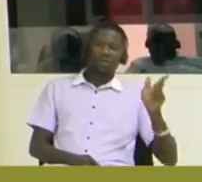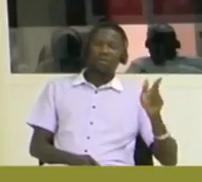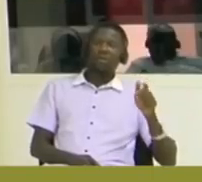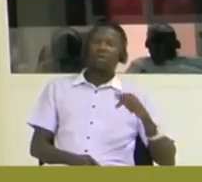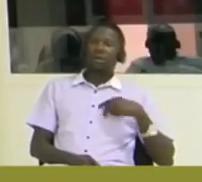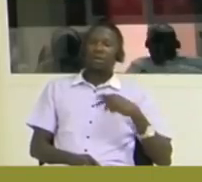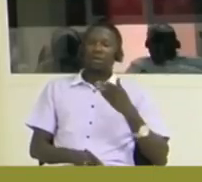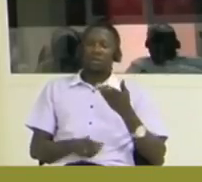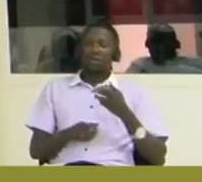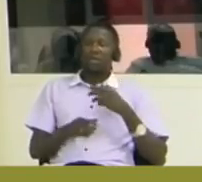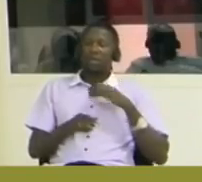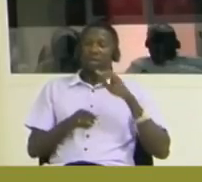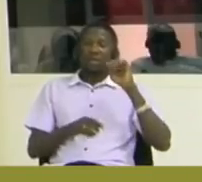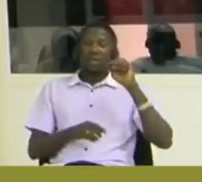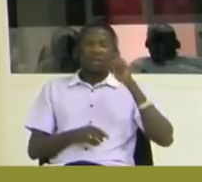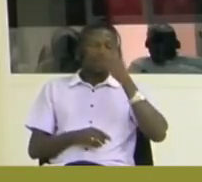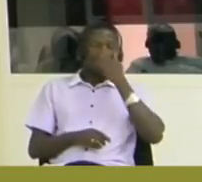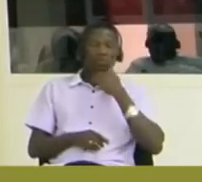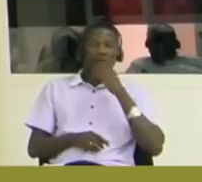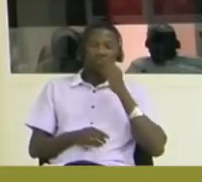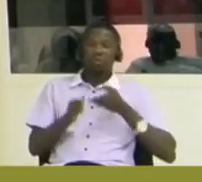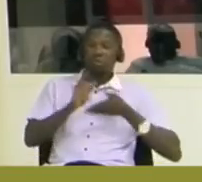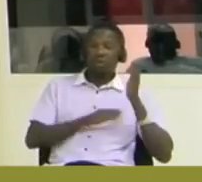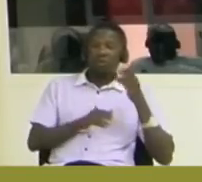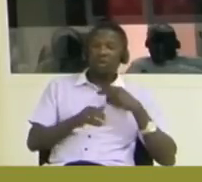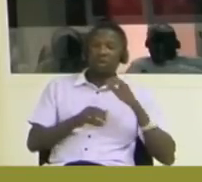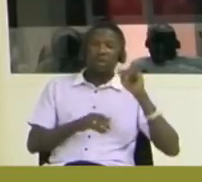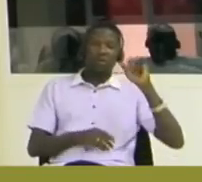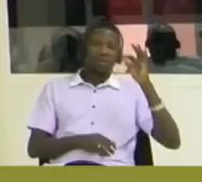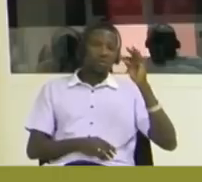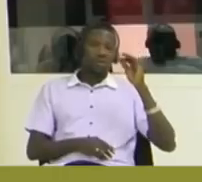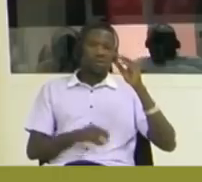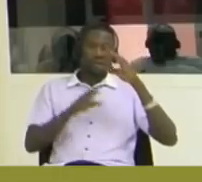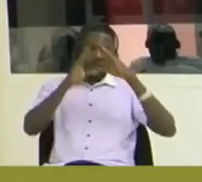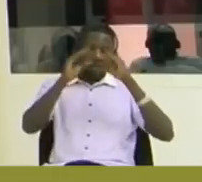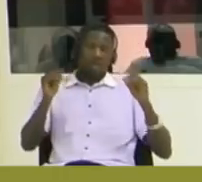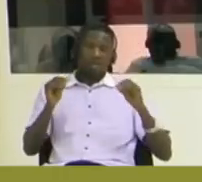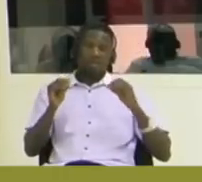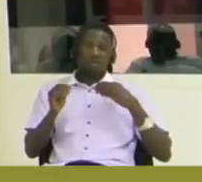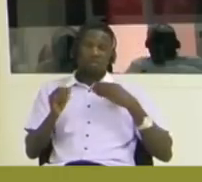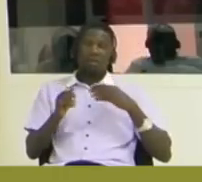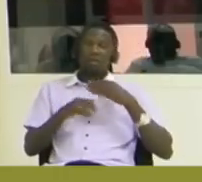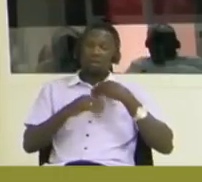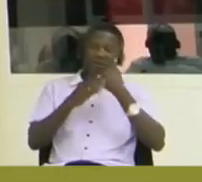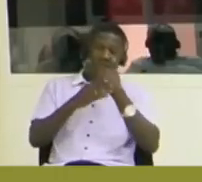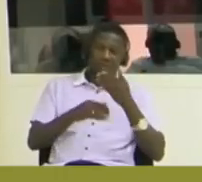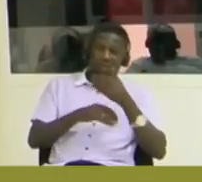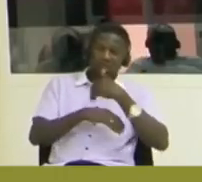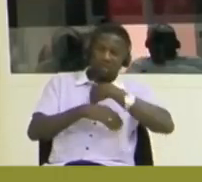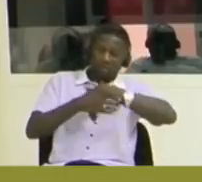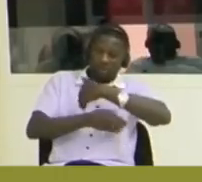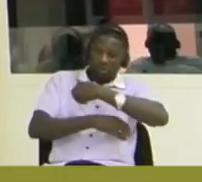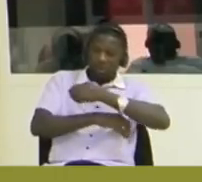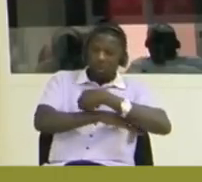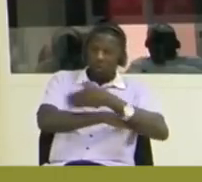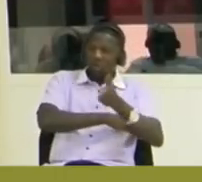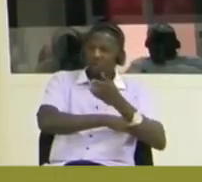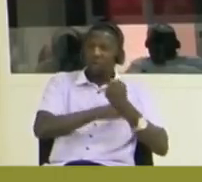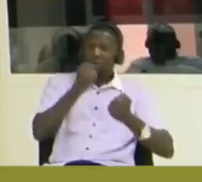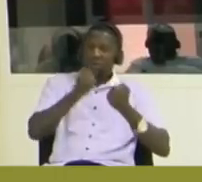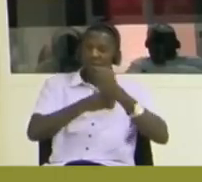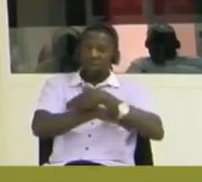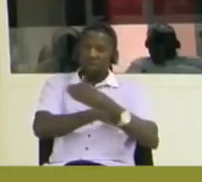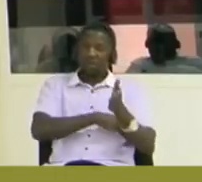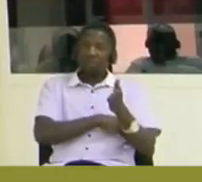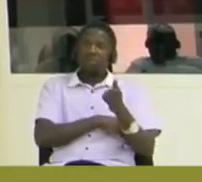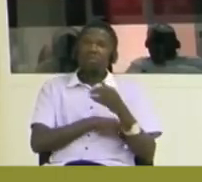residence. Upon arrival, I opened the car door. He alighted. The statement says